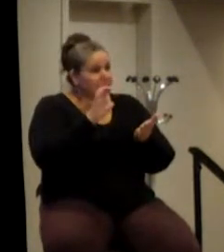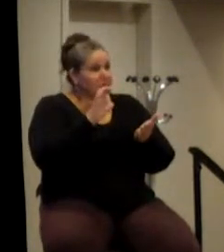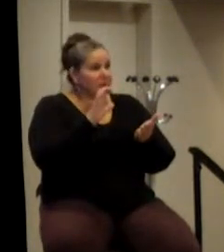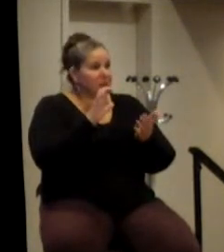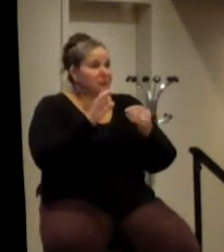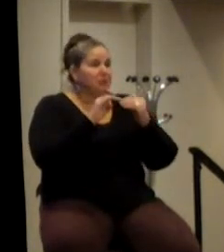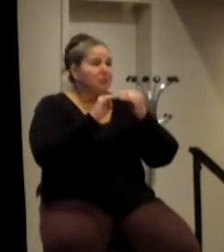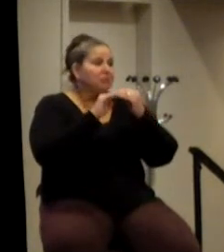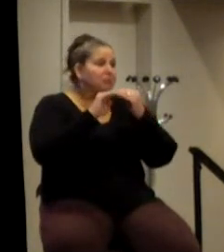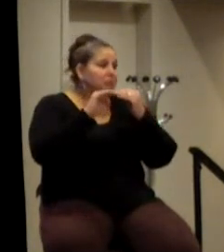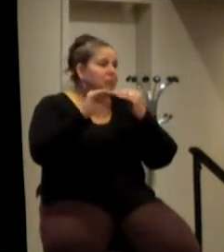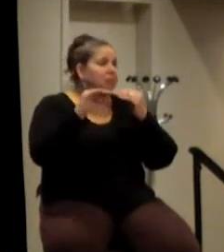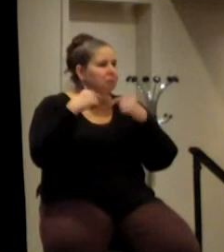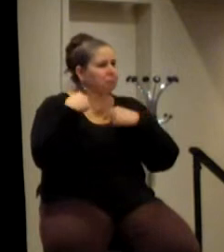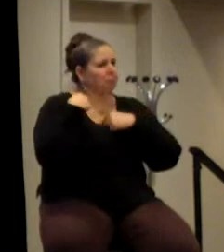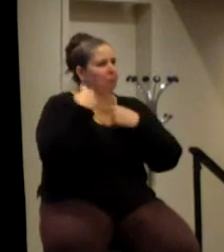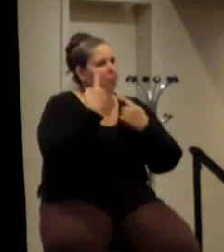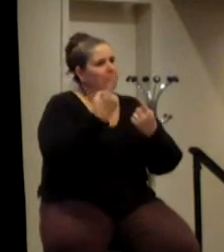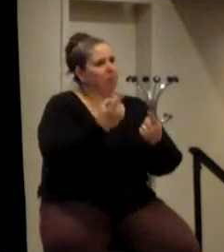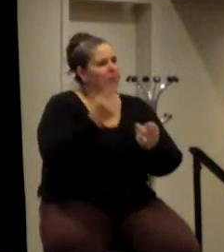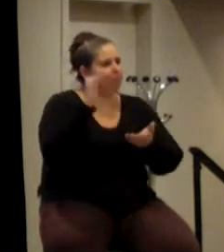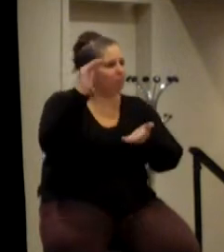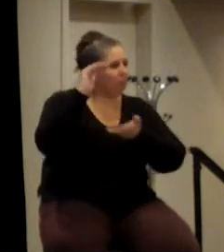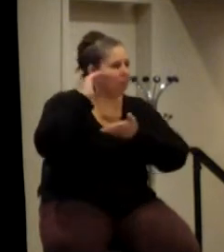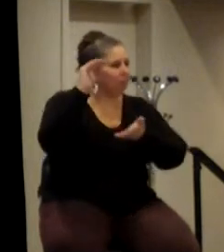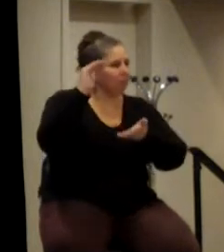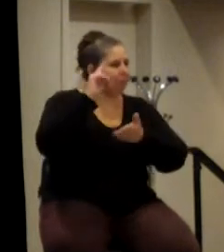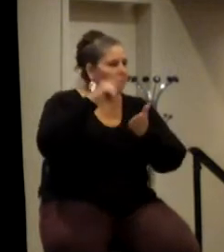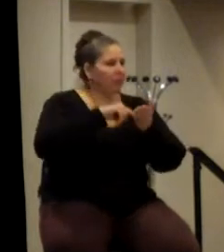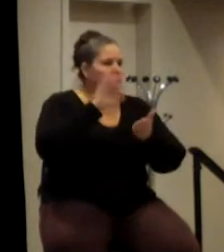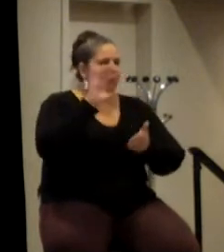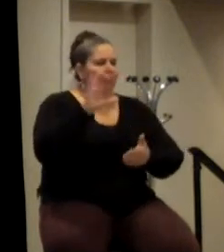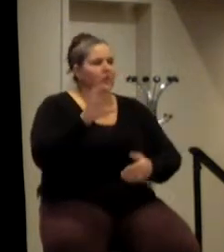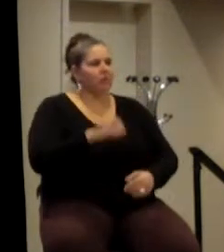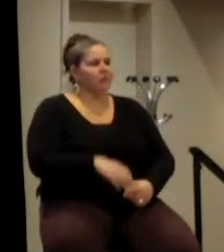again, what's nice about where we're getting now, even though we had